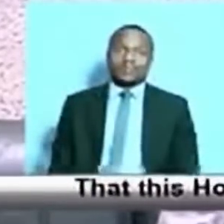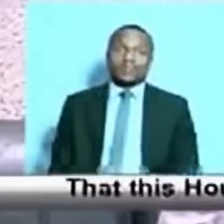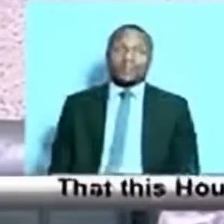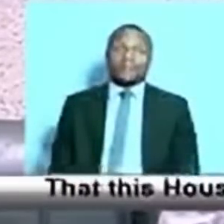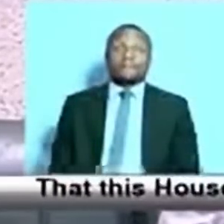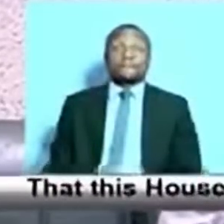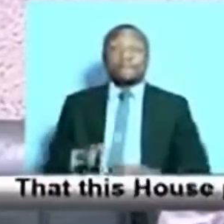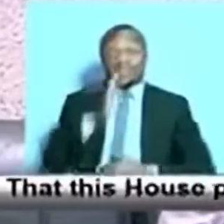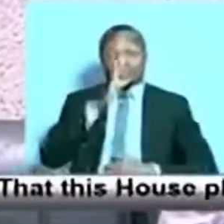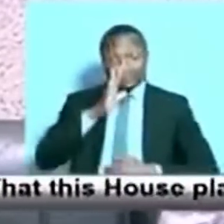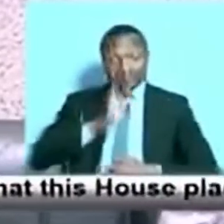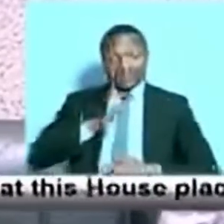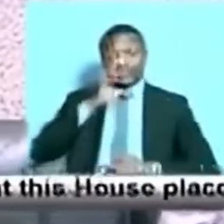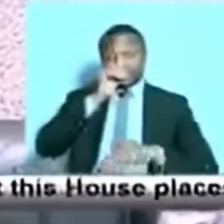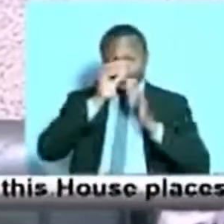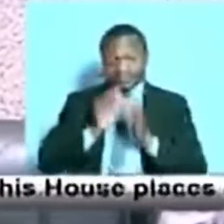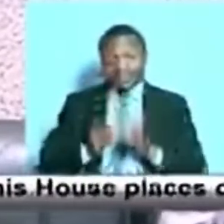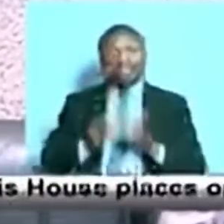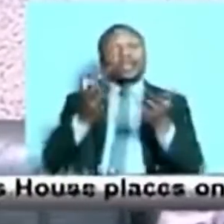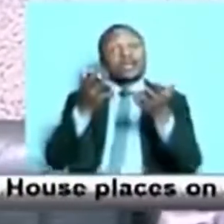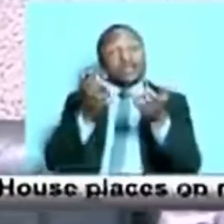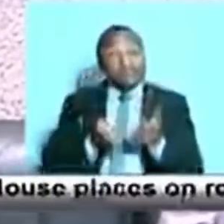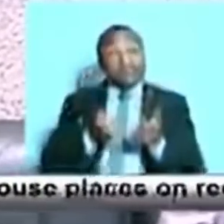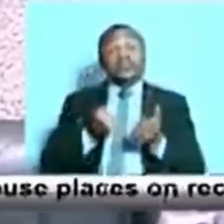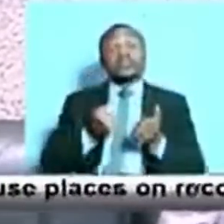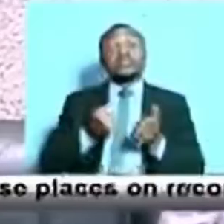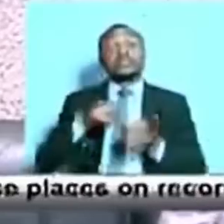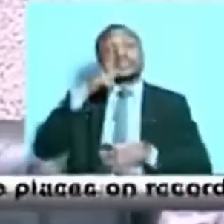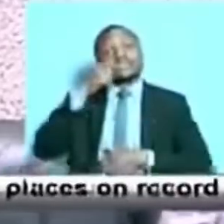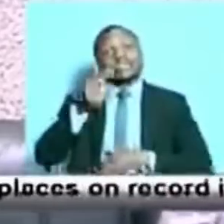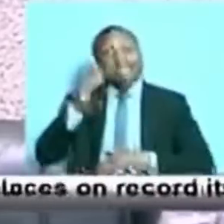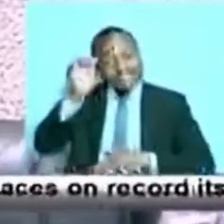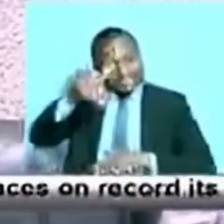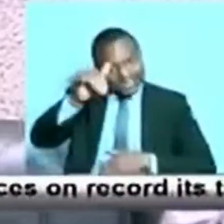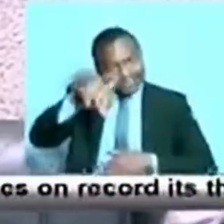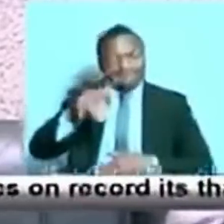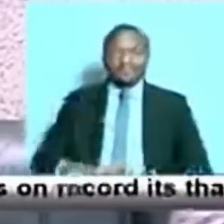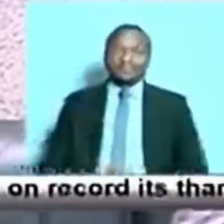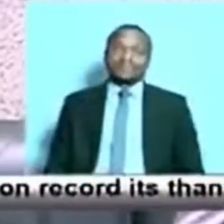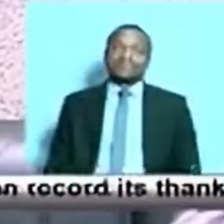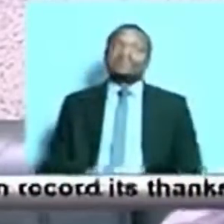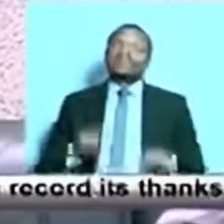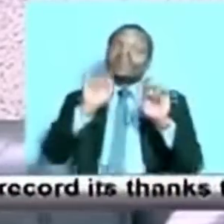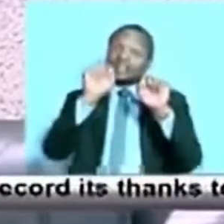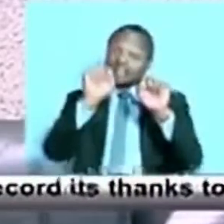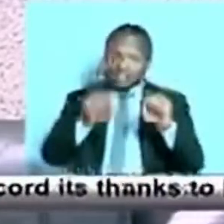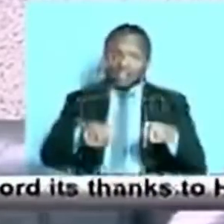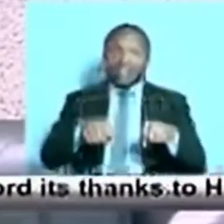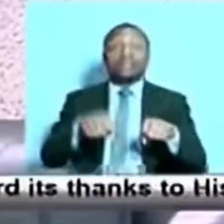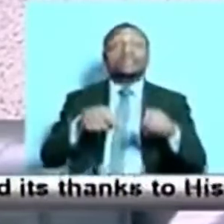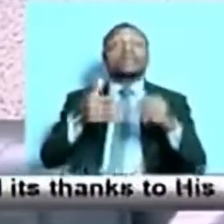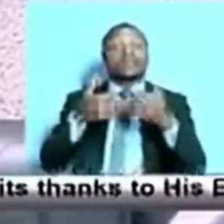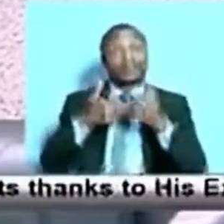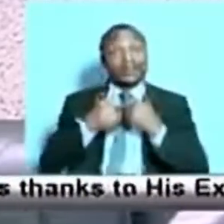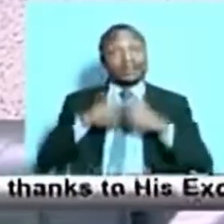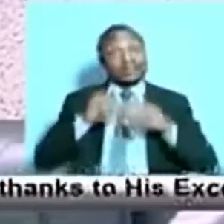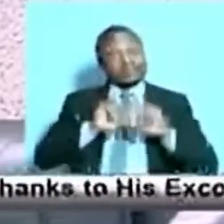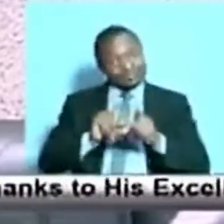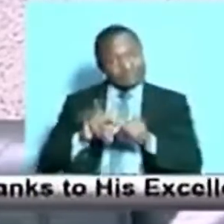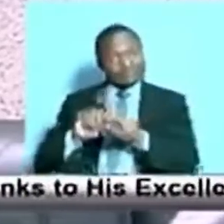Therefore, Madam Speaker, I want to emphasize that, yes, we may have divergent in terms